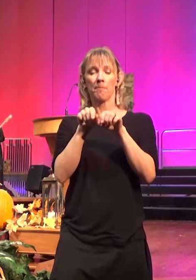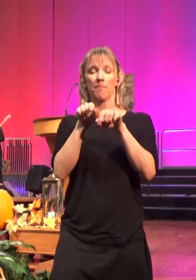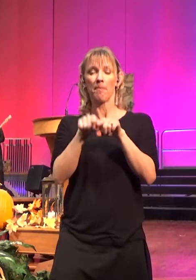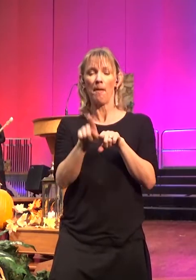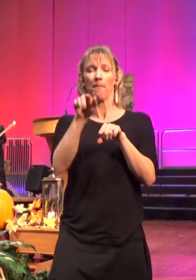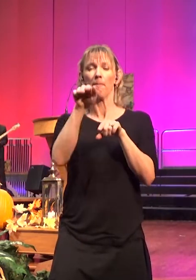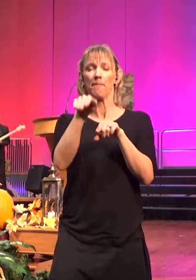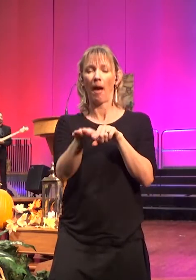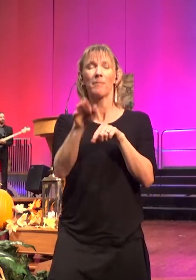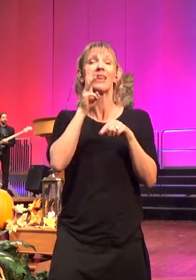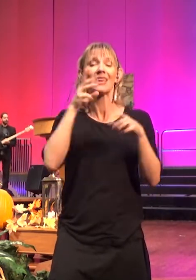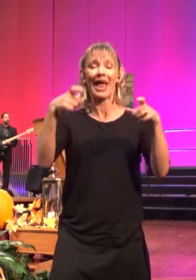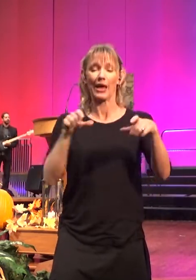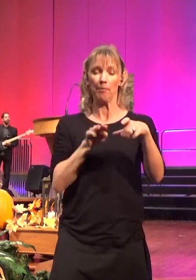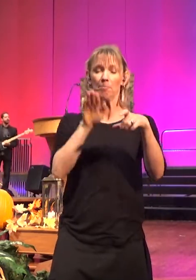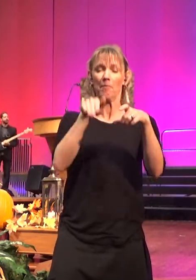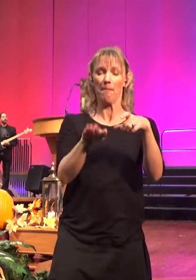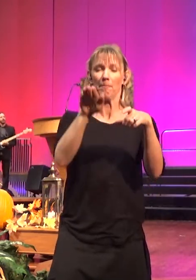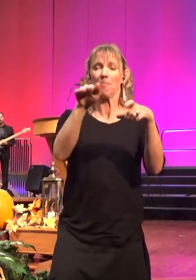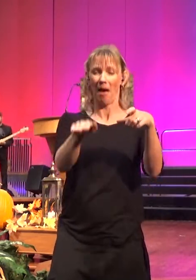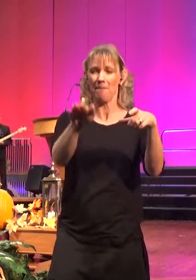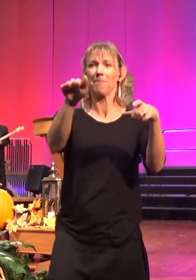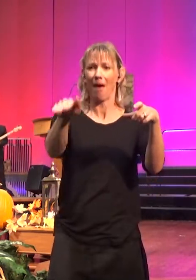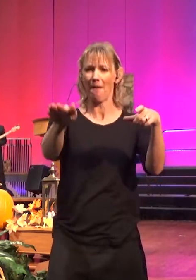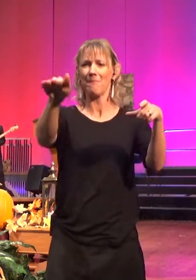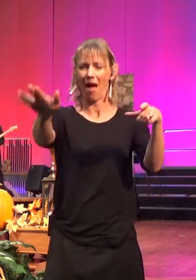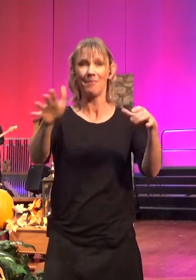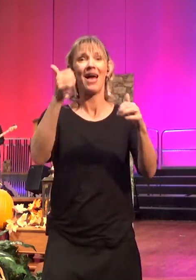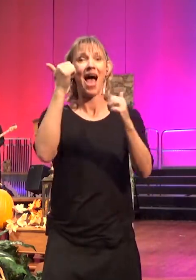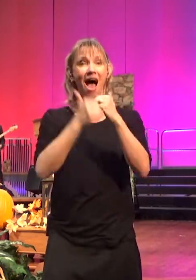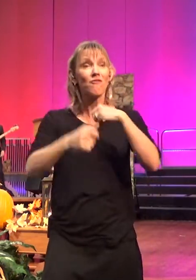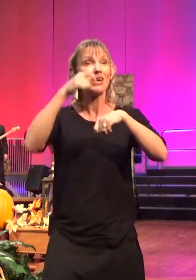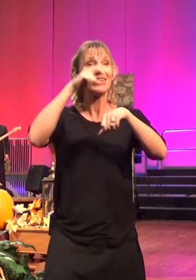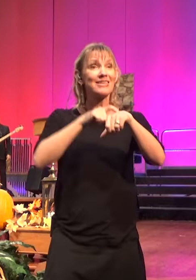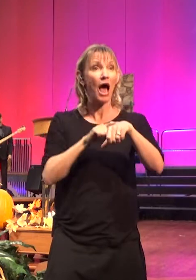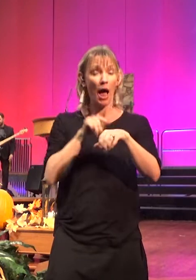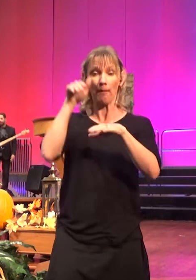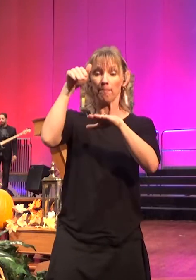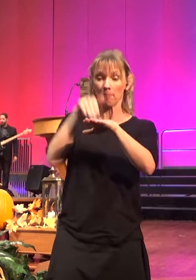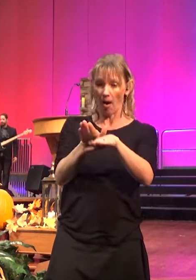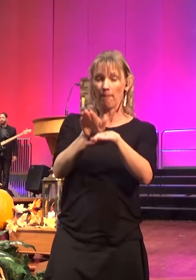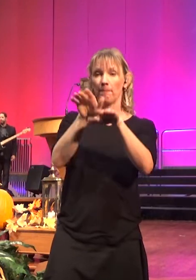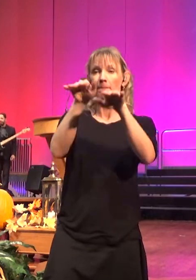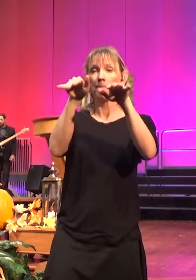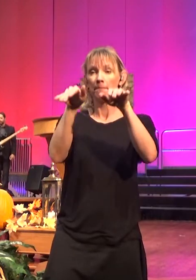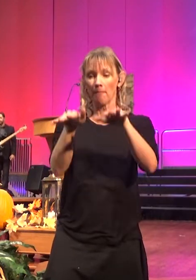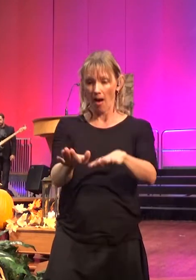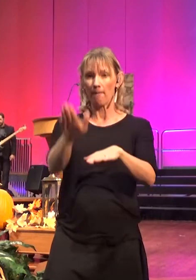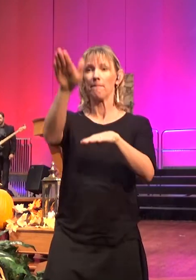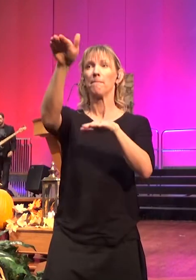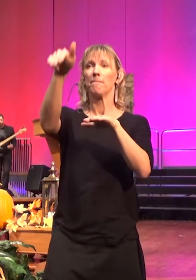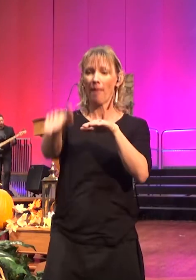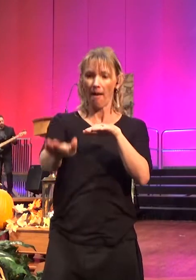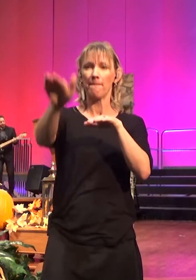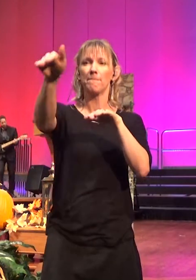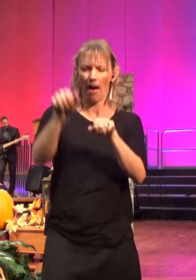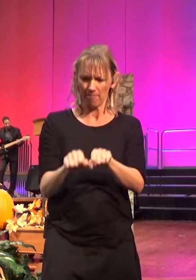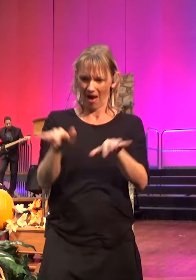A lake with a ripple every time it touches